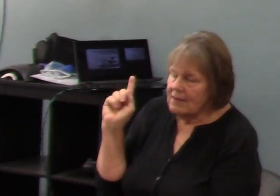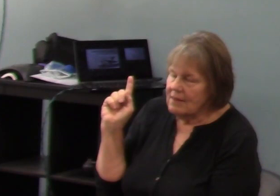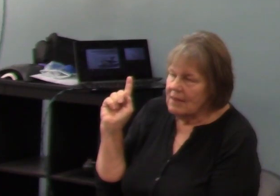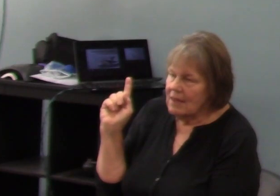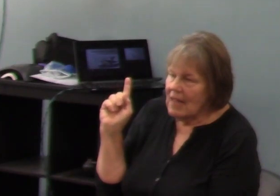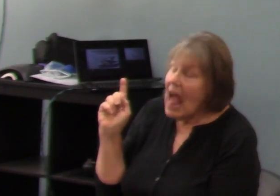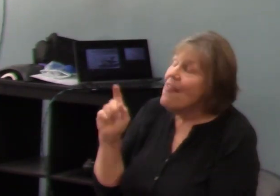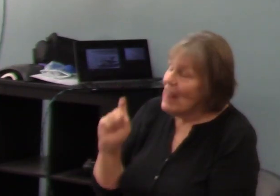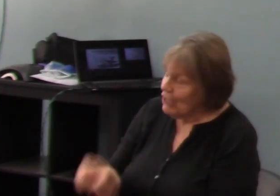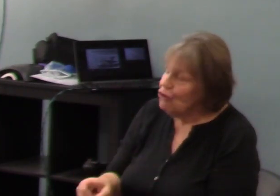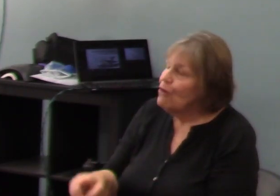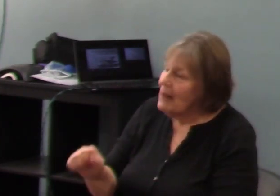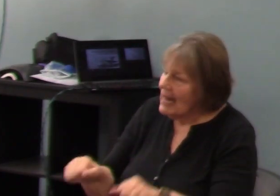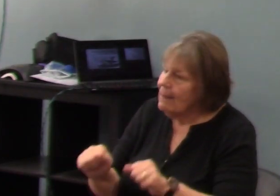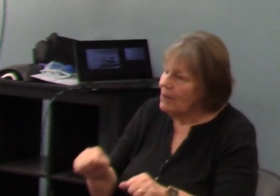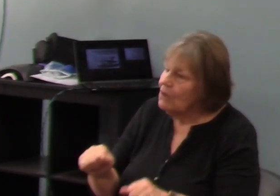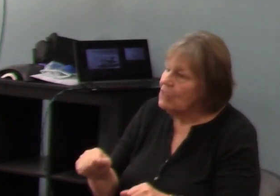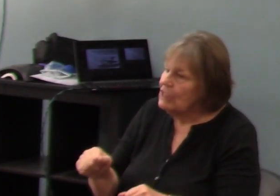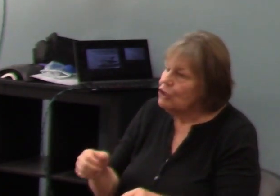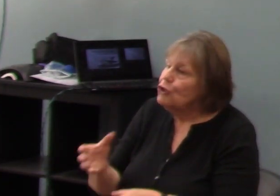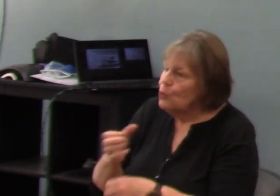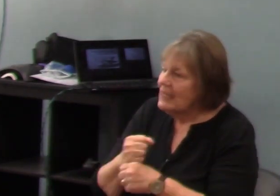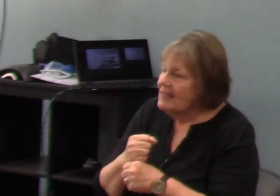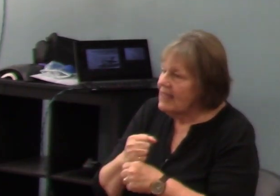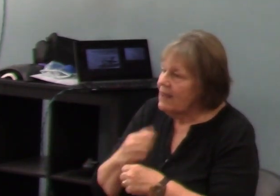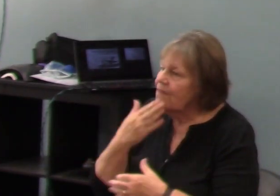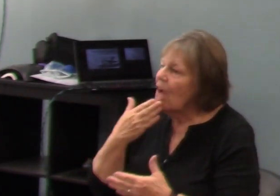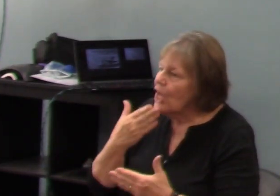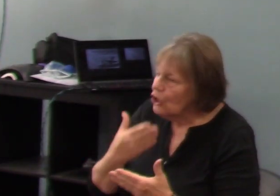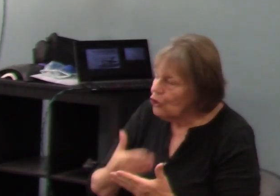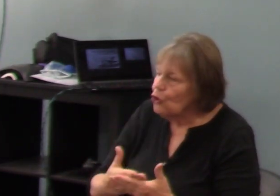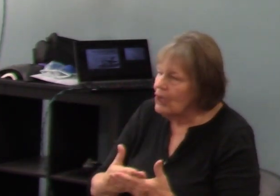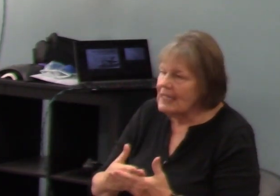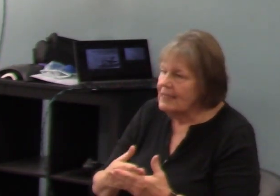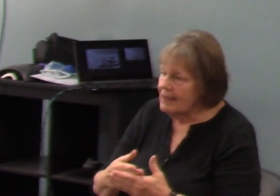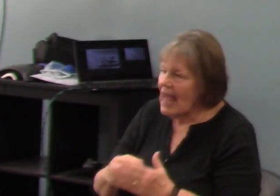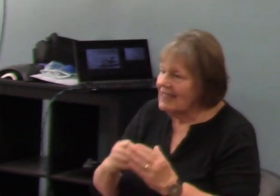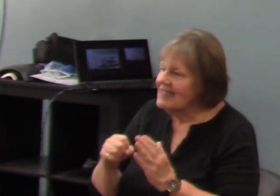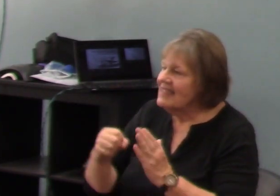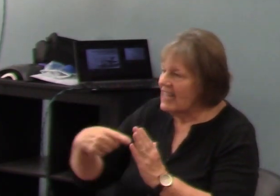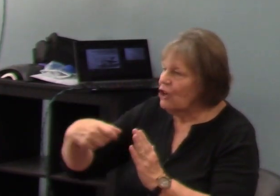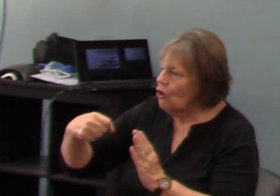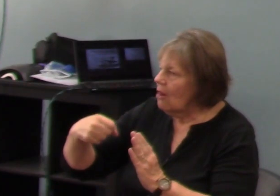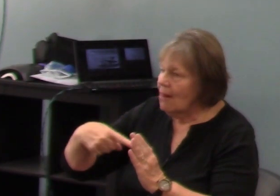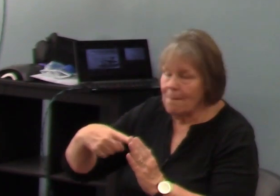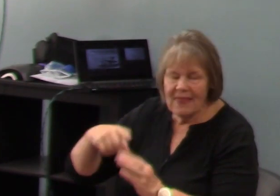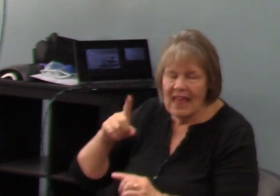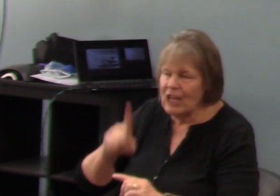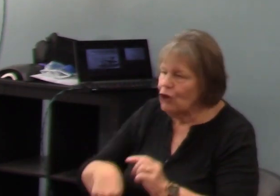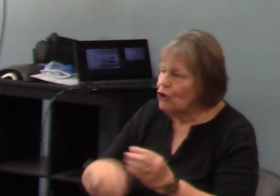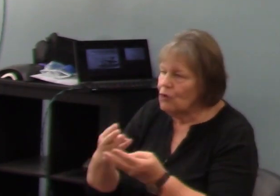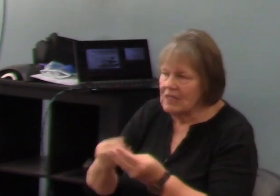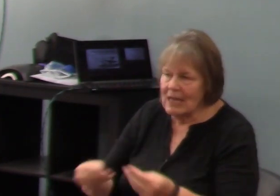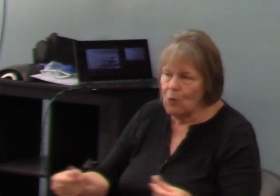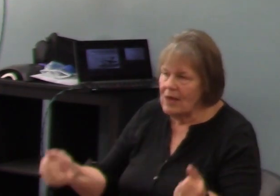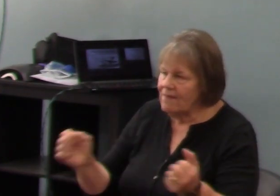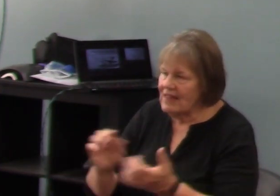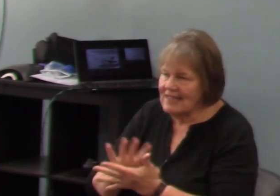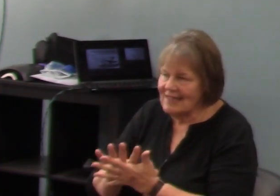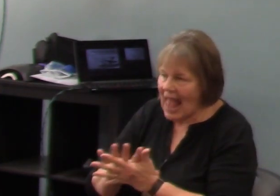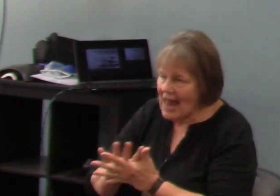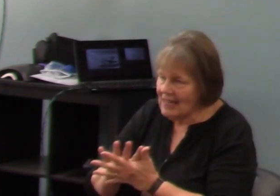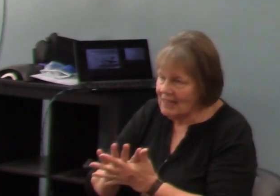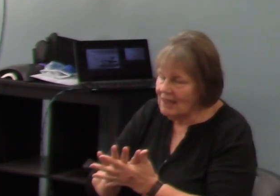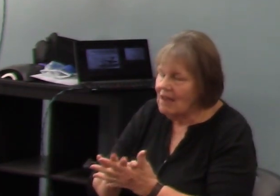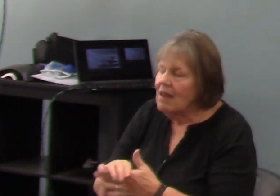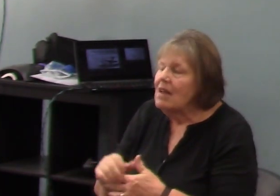They should have been able to get a good signal. And they could not get rid of this static. What the heck is this? So they did